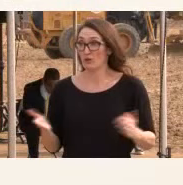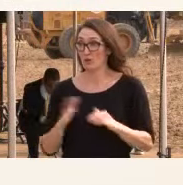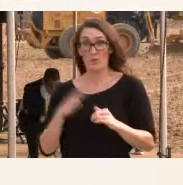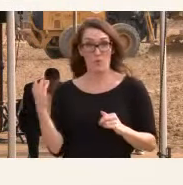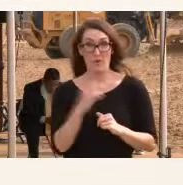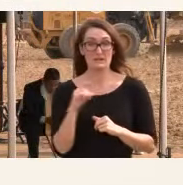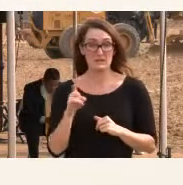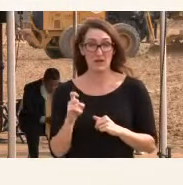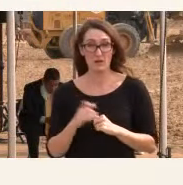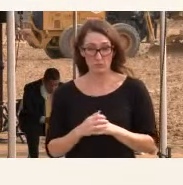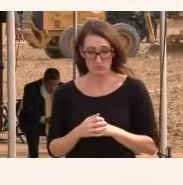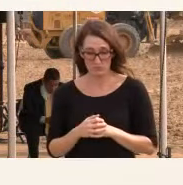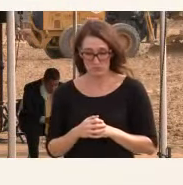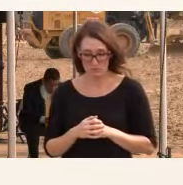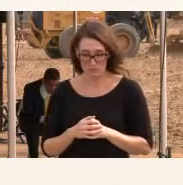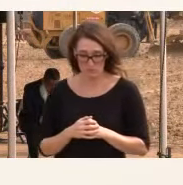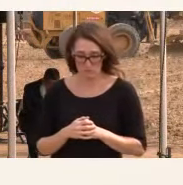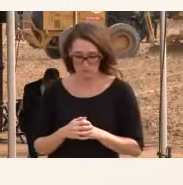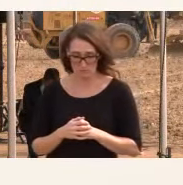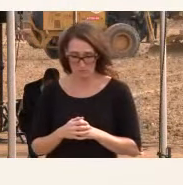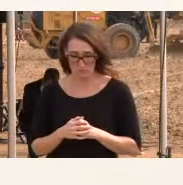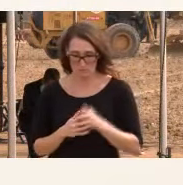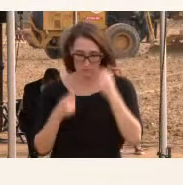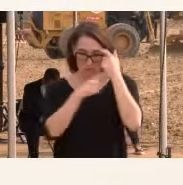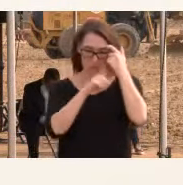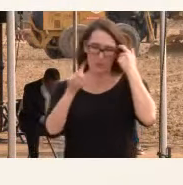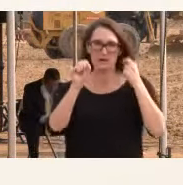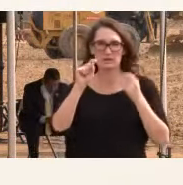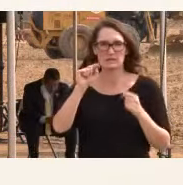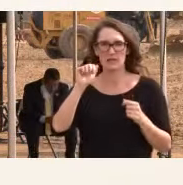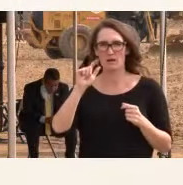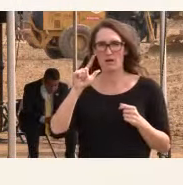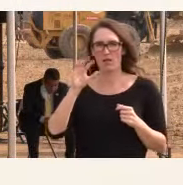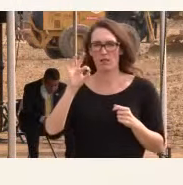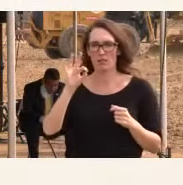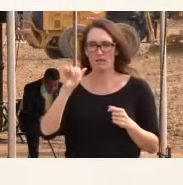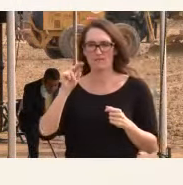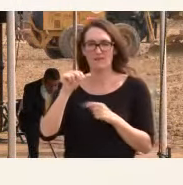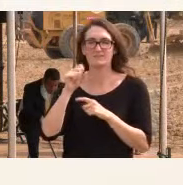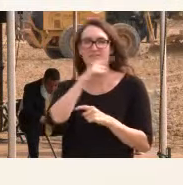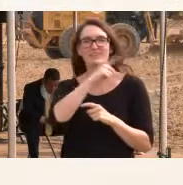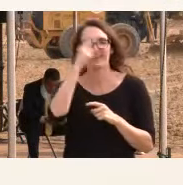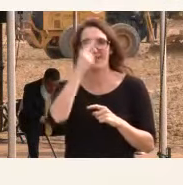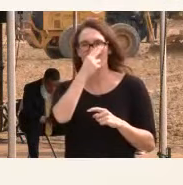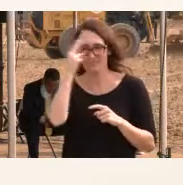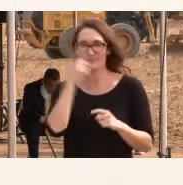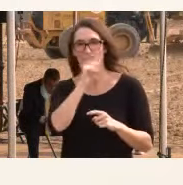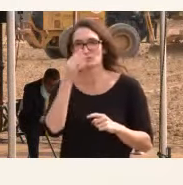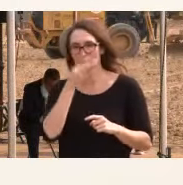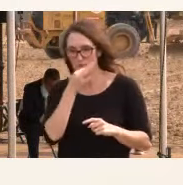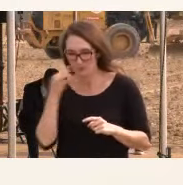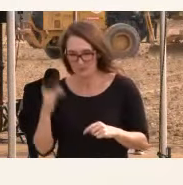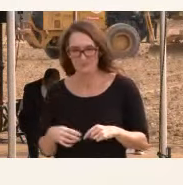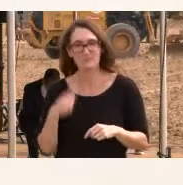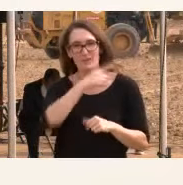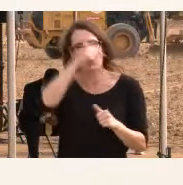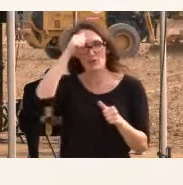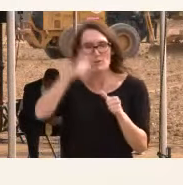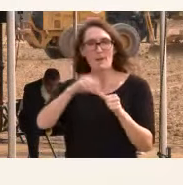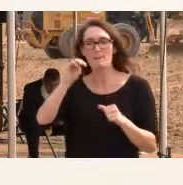side, my case, went to St. Alphonsus for my first communion. Remember mellow ice